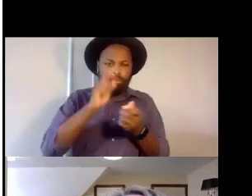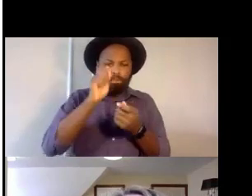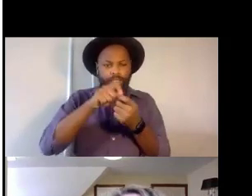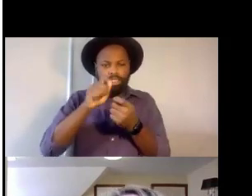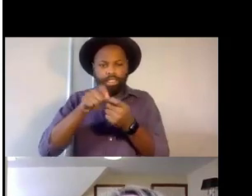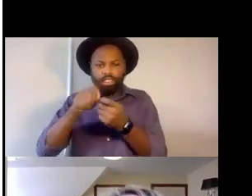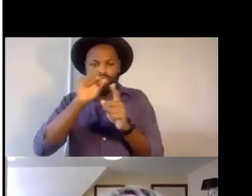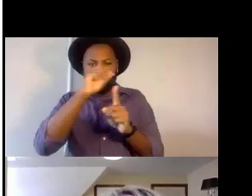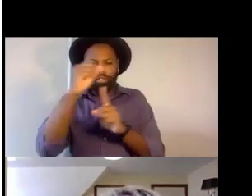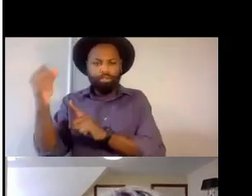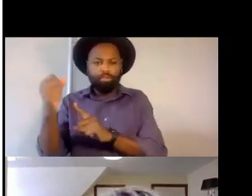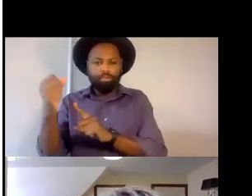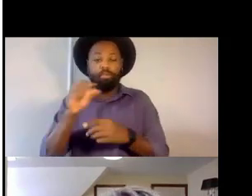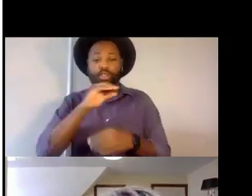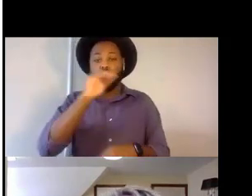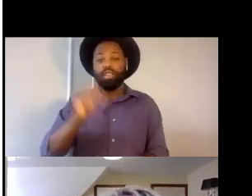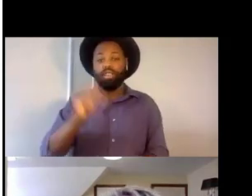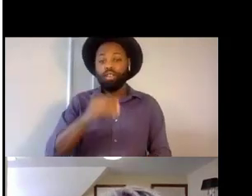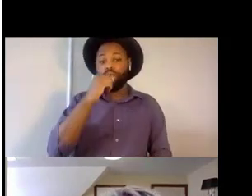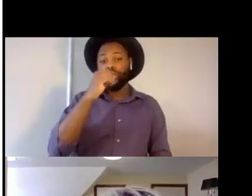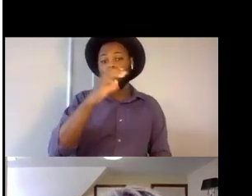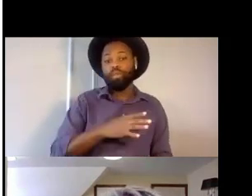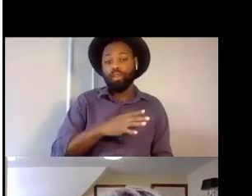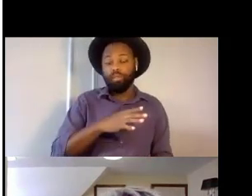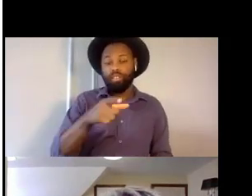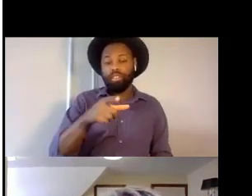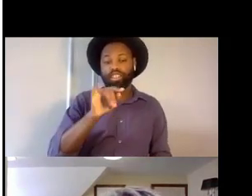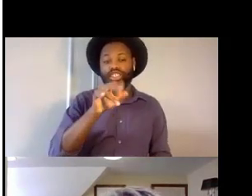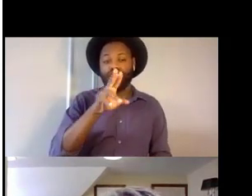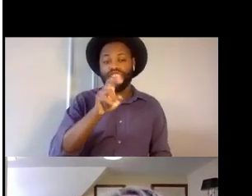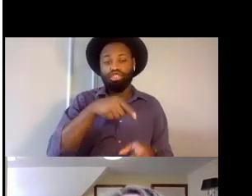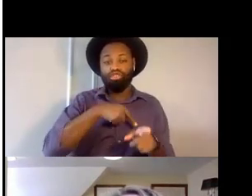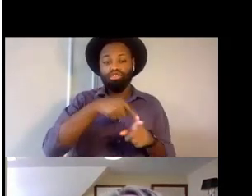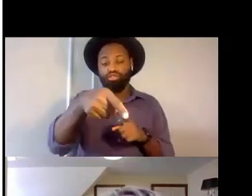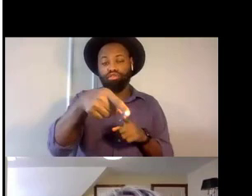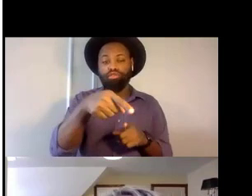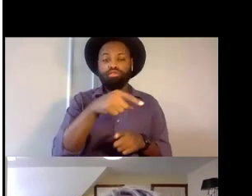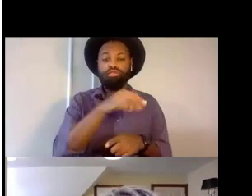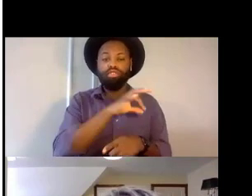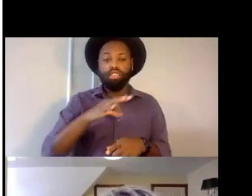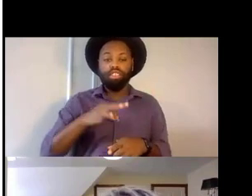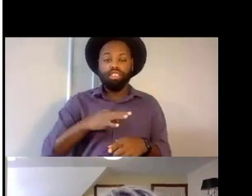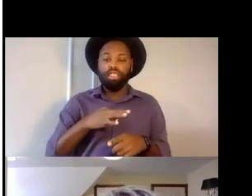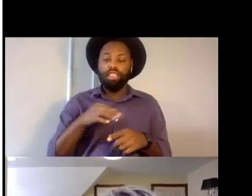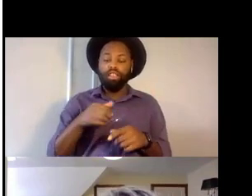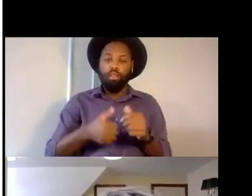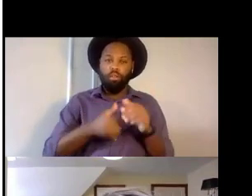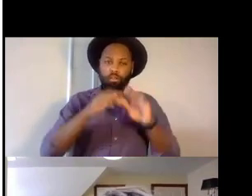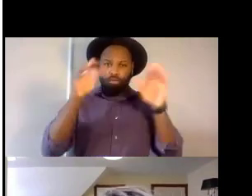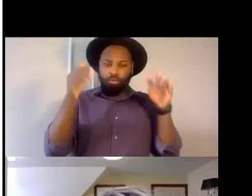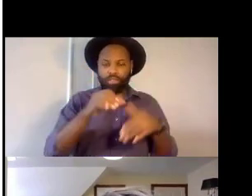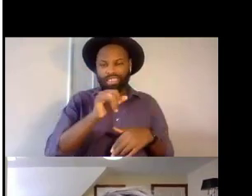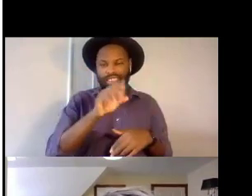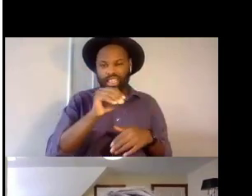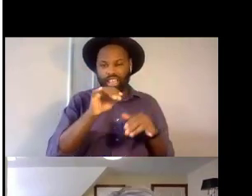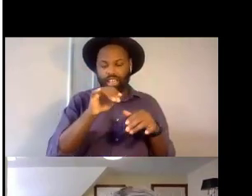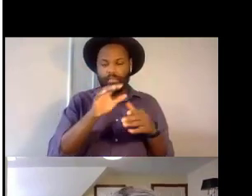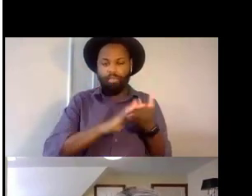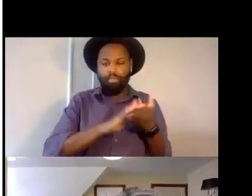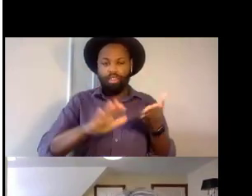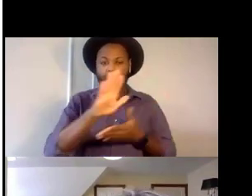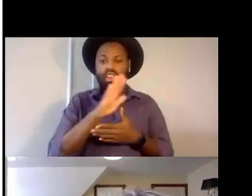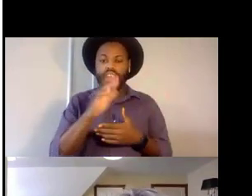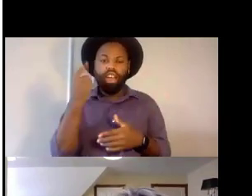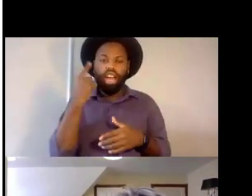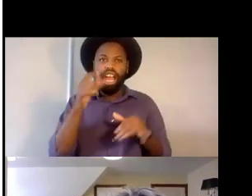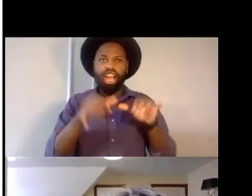Percentage of women among tenure track faculty in predominantly STEM colleges. I should explain, Engineering Technology has been renamed.